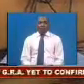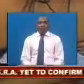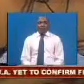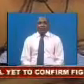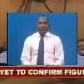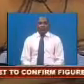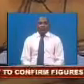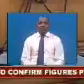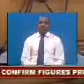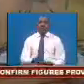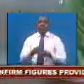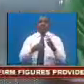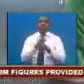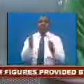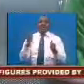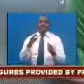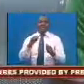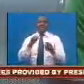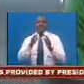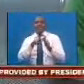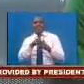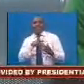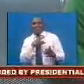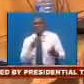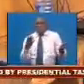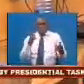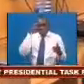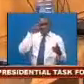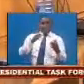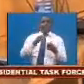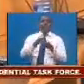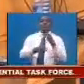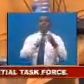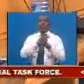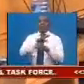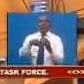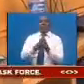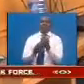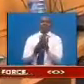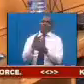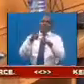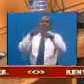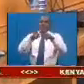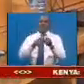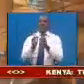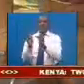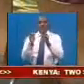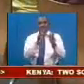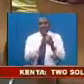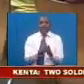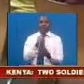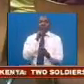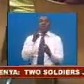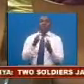A world without the internet. I think it will be boring. It will be like Stone Age. The world has come to depend on the internet not only